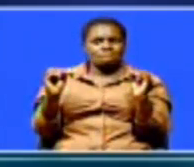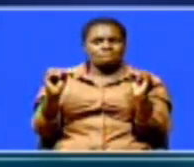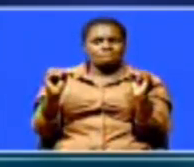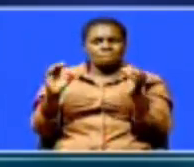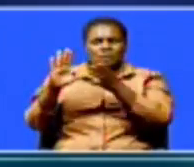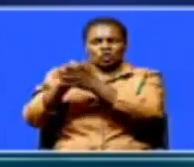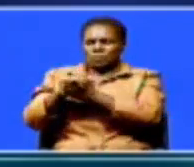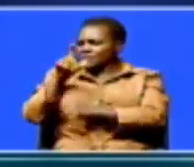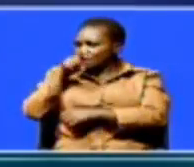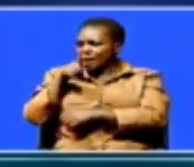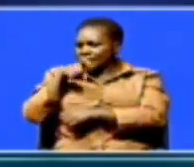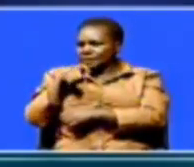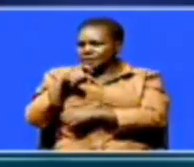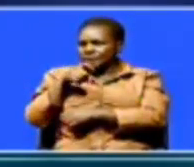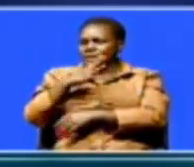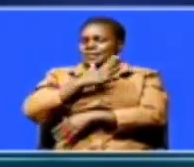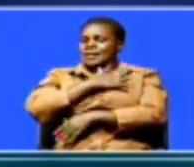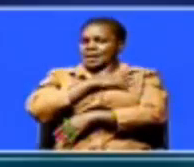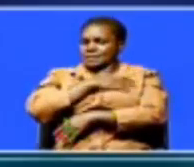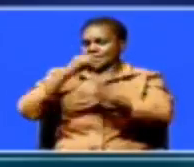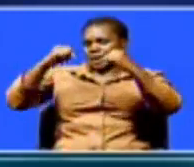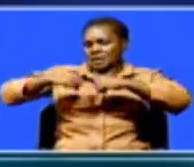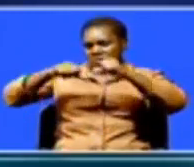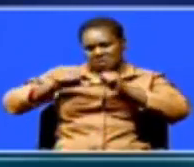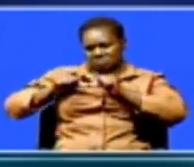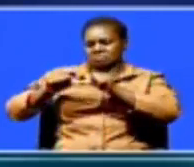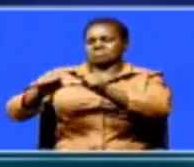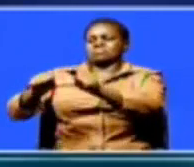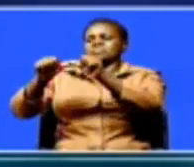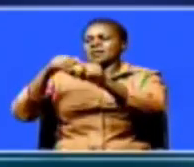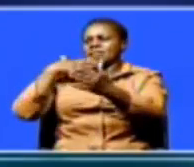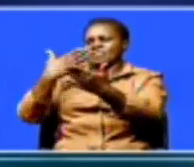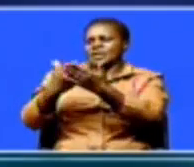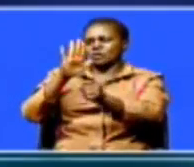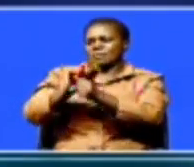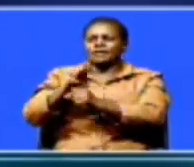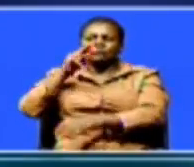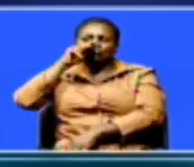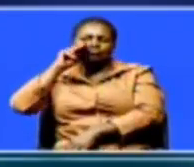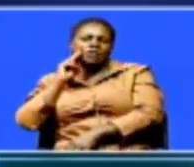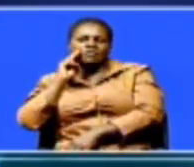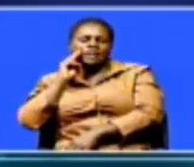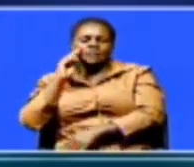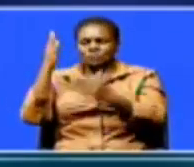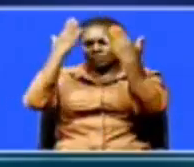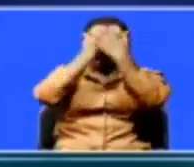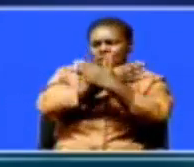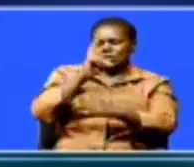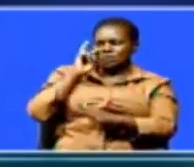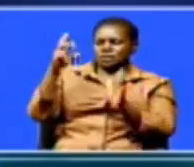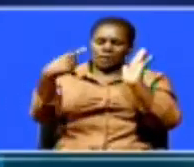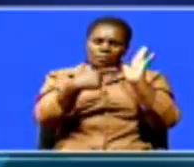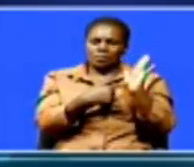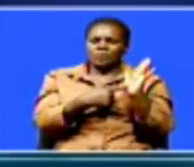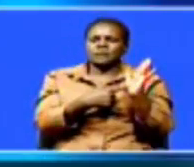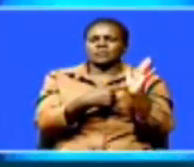Jubilee and KANU, says NASTA agreement, coalition agreement still stands. Thank you very much, Mr. Mudavadi, for joining us here tonight on